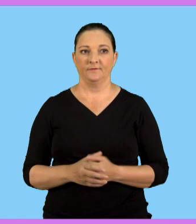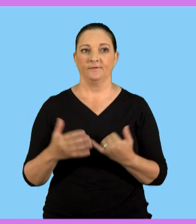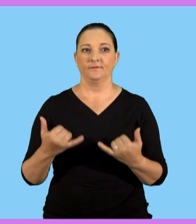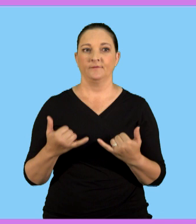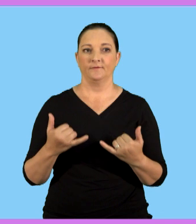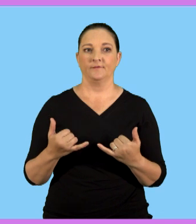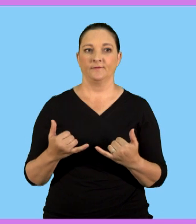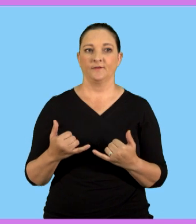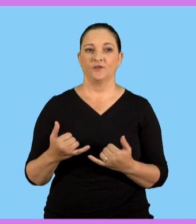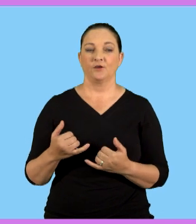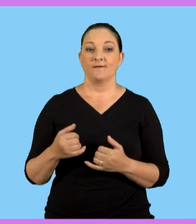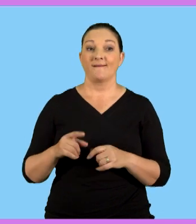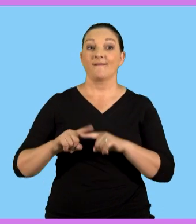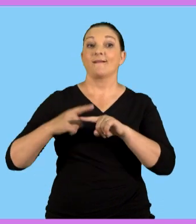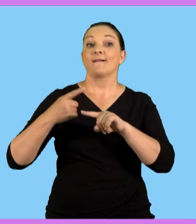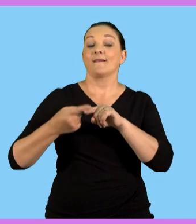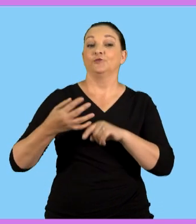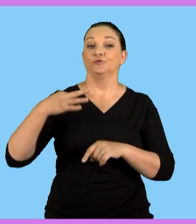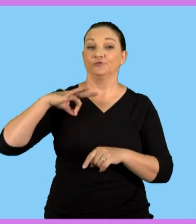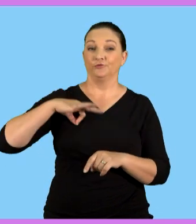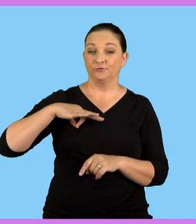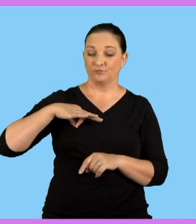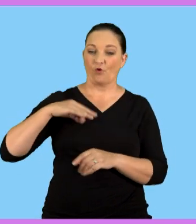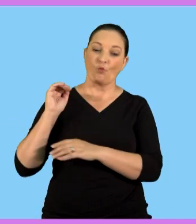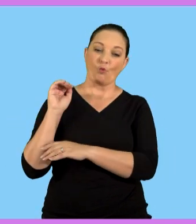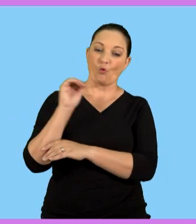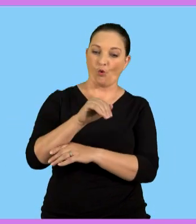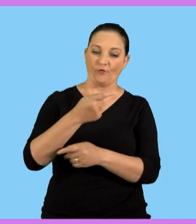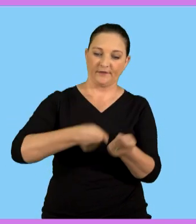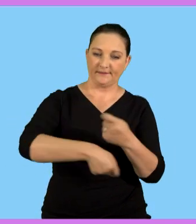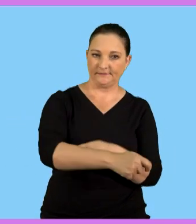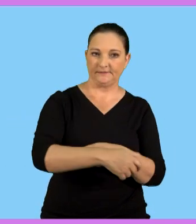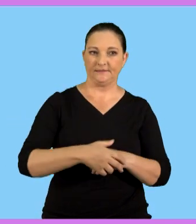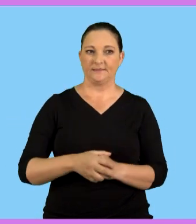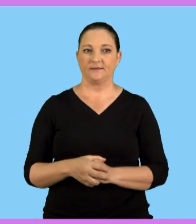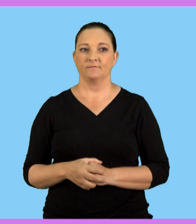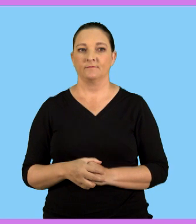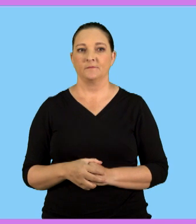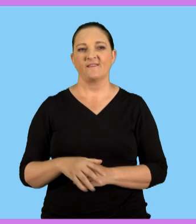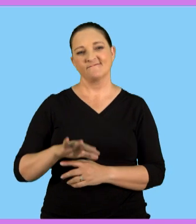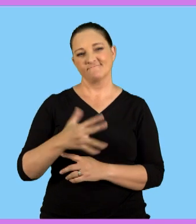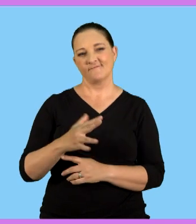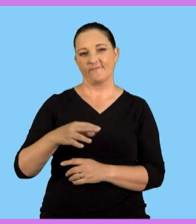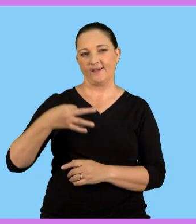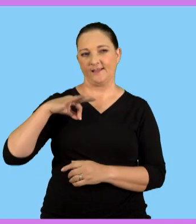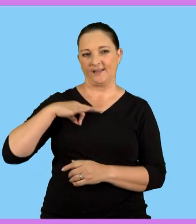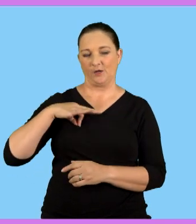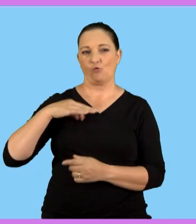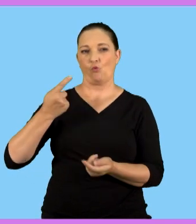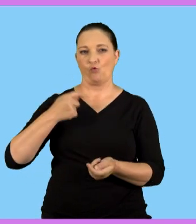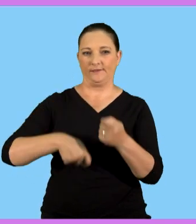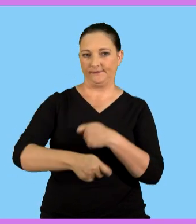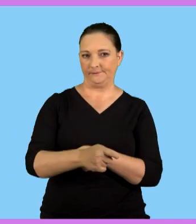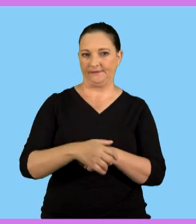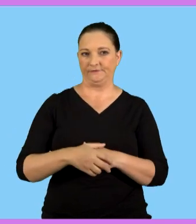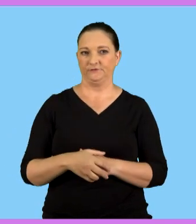Then surplus, income more than expenses. Variable income or expense, here an